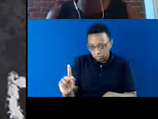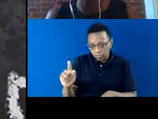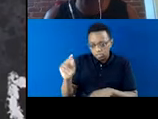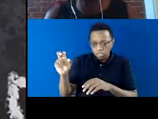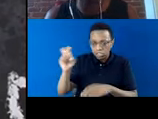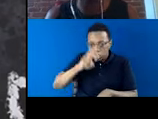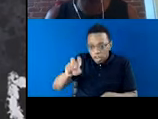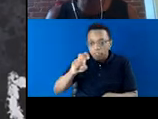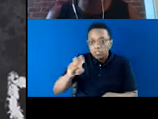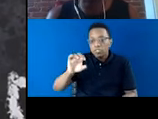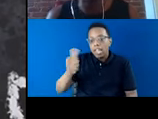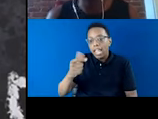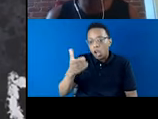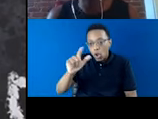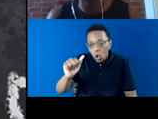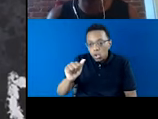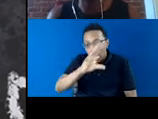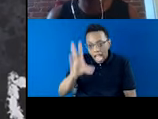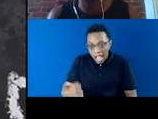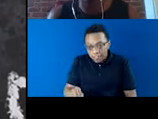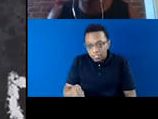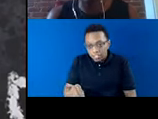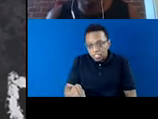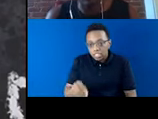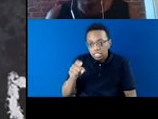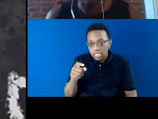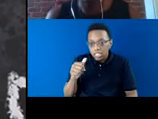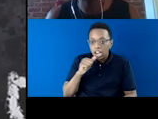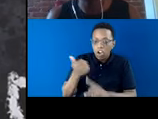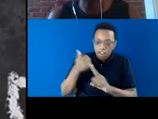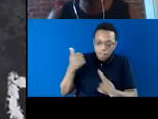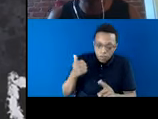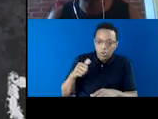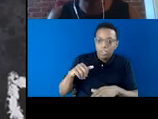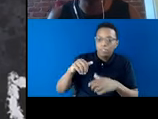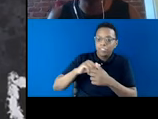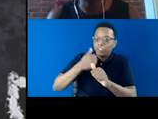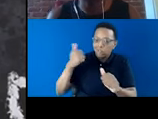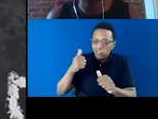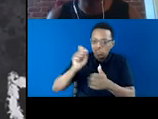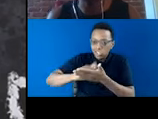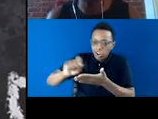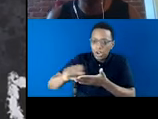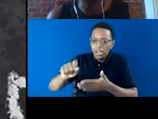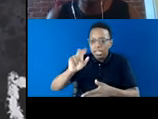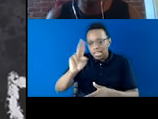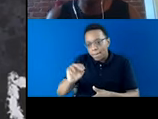and even he could not avoid drawing non-binary people. It's also worth noting that he was in the royal court of Queen Njinga,